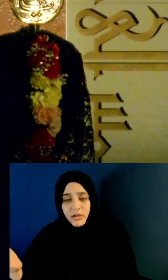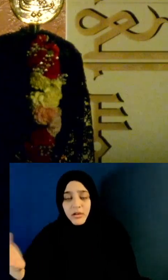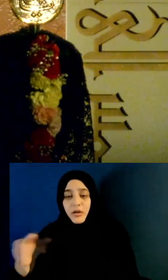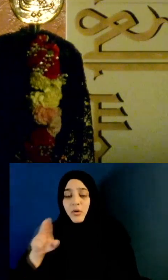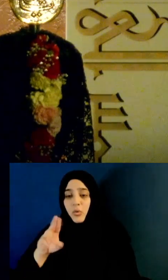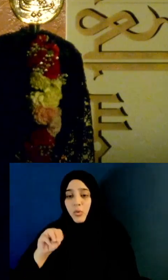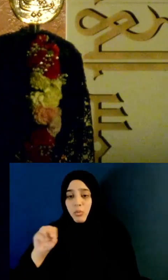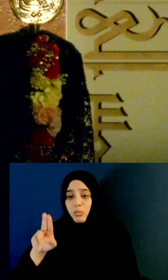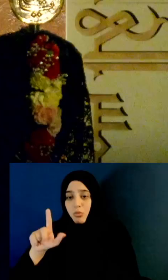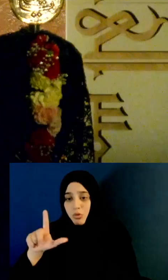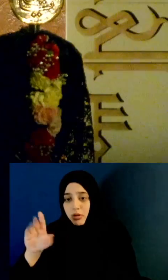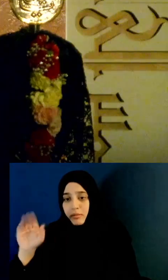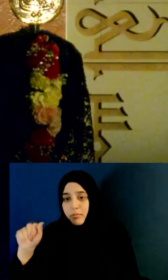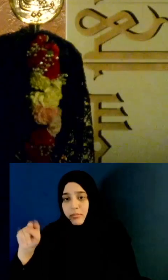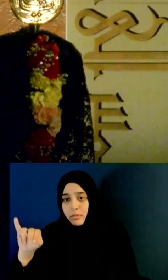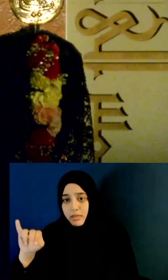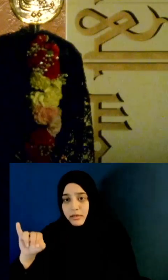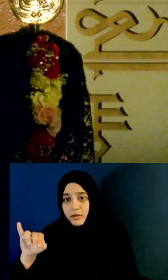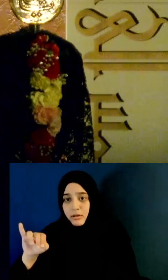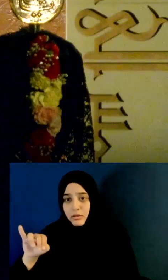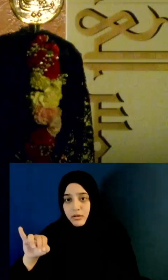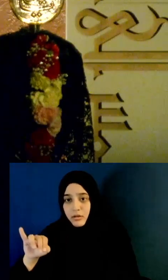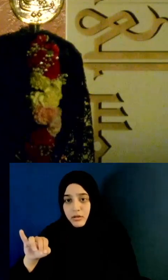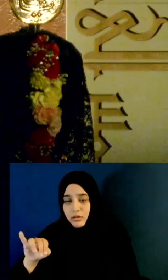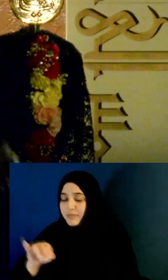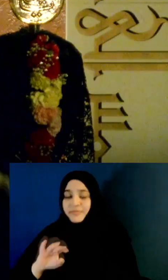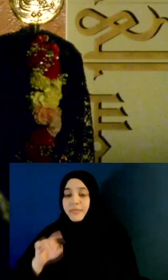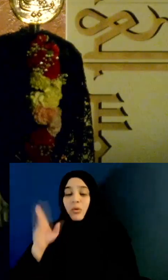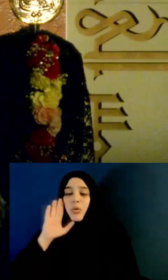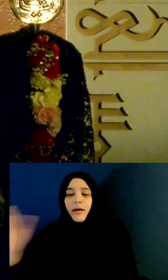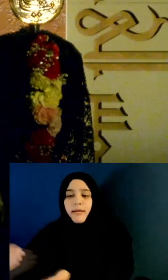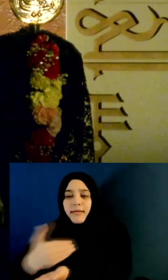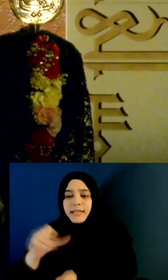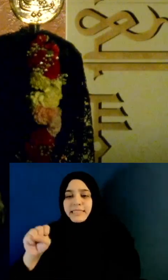make 5 domes out of the sand of Jannat al-Baqiyya.